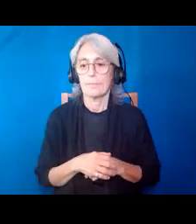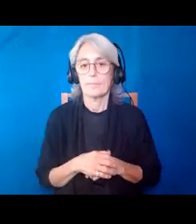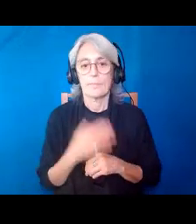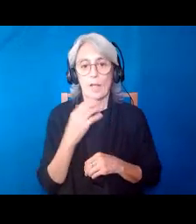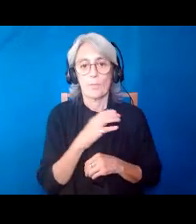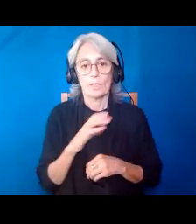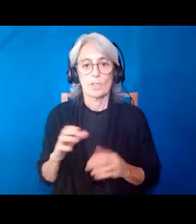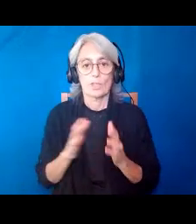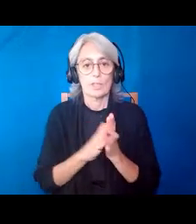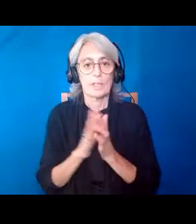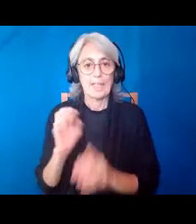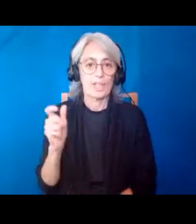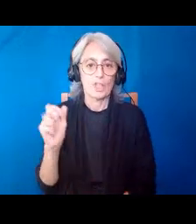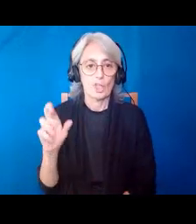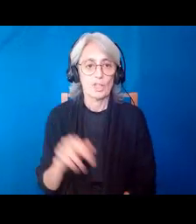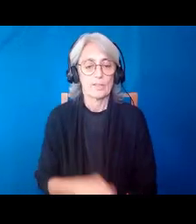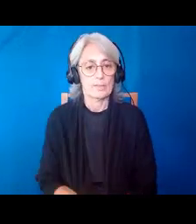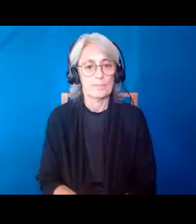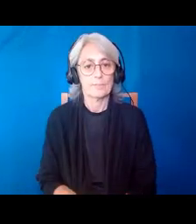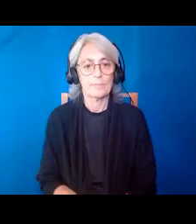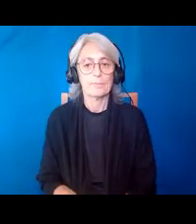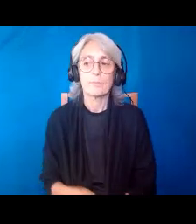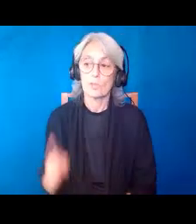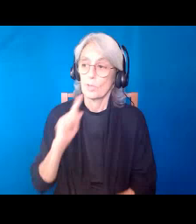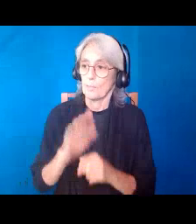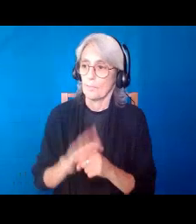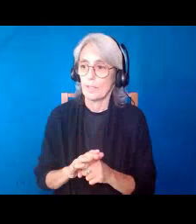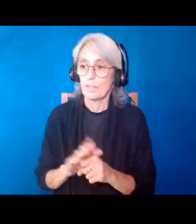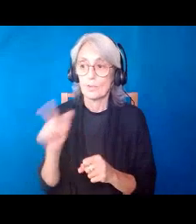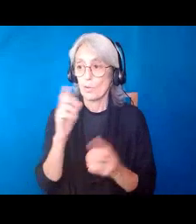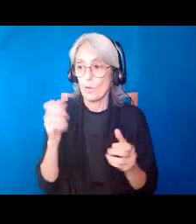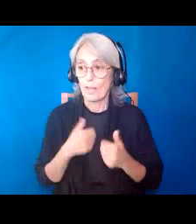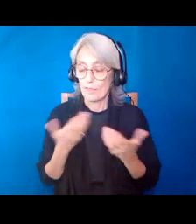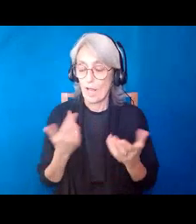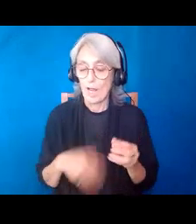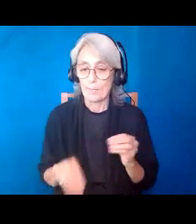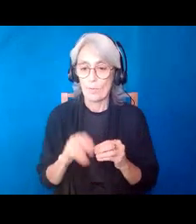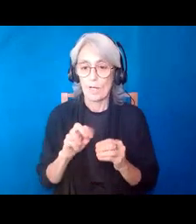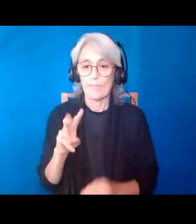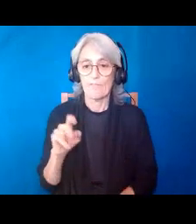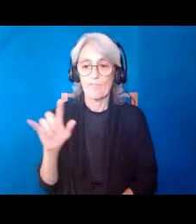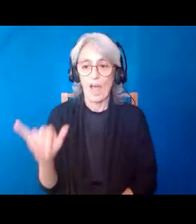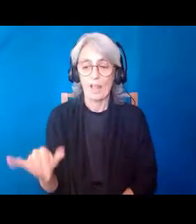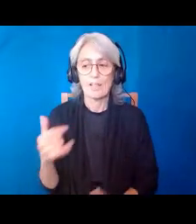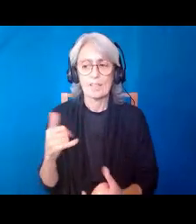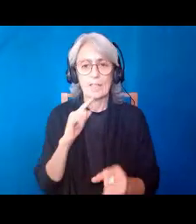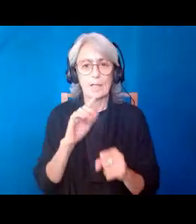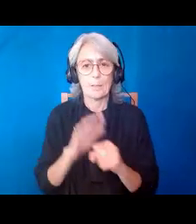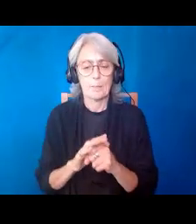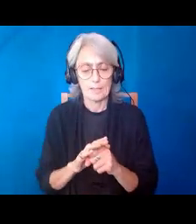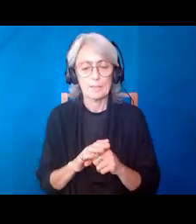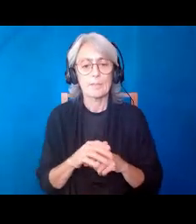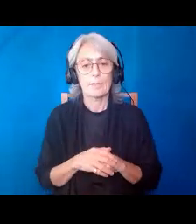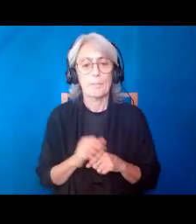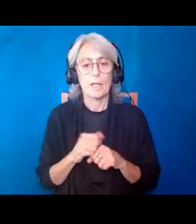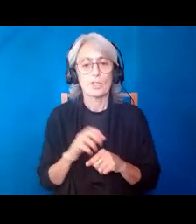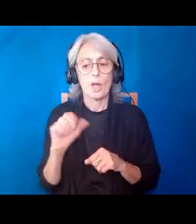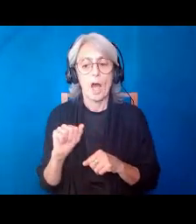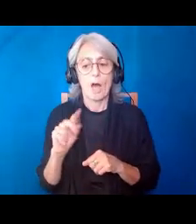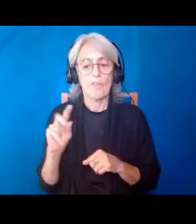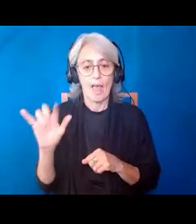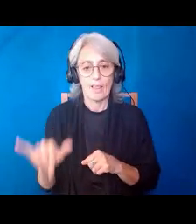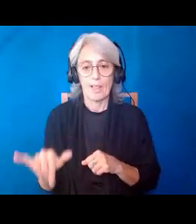for, again, your commitment. Even though you don't live in the Valley anymore, I know that you still have a strong commitment to ensuring the Valley has a voice in